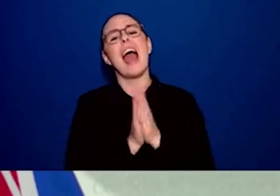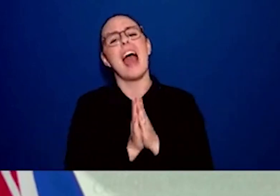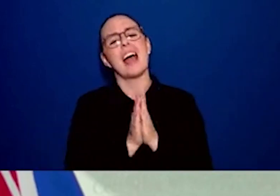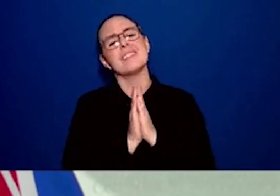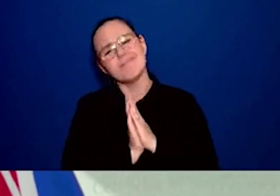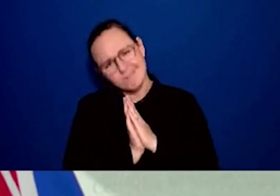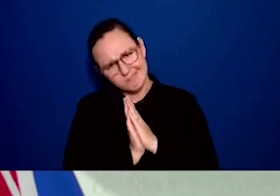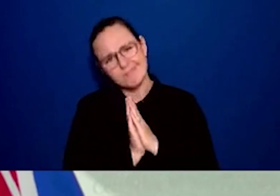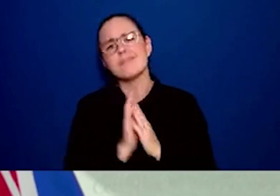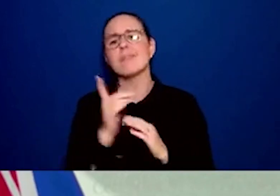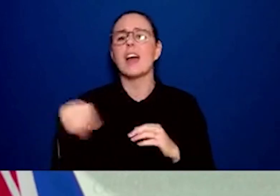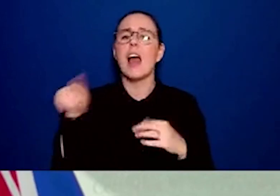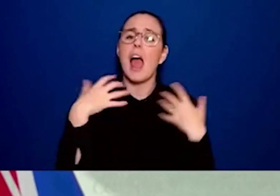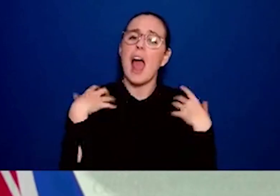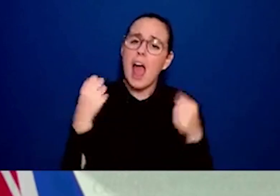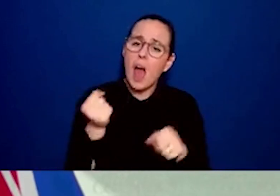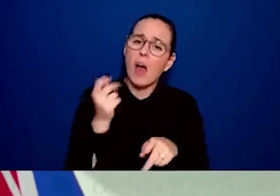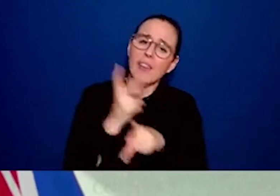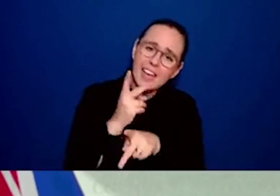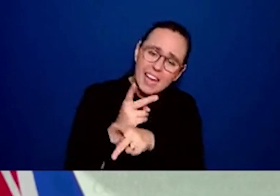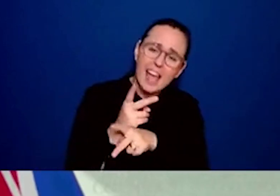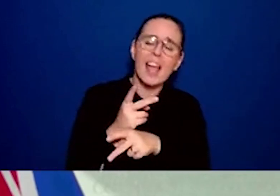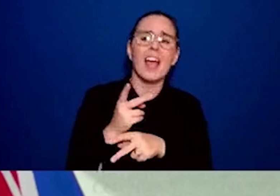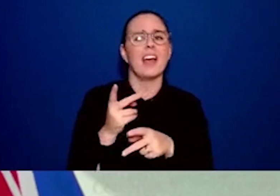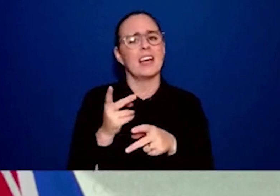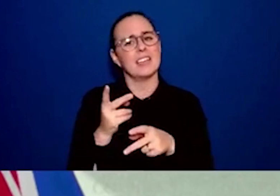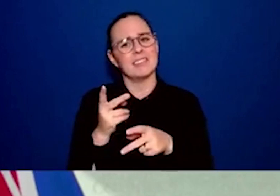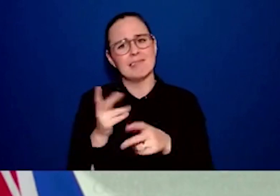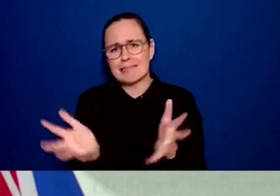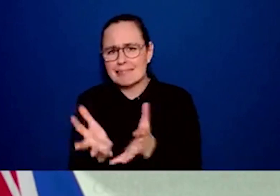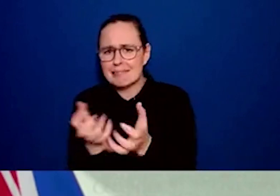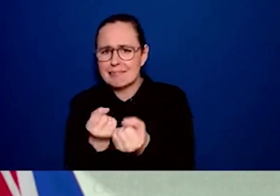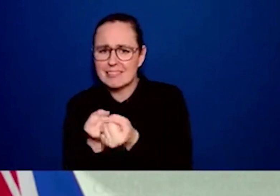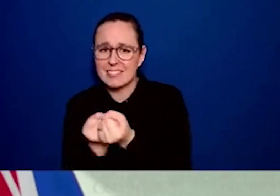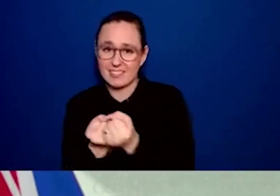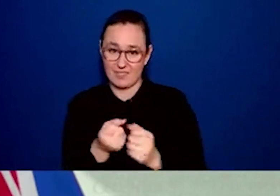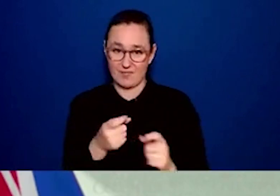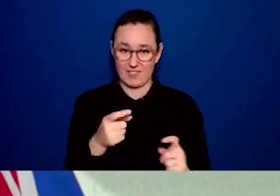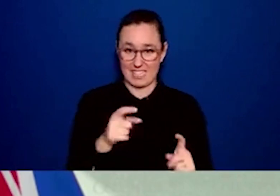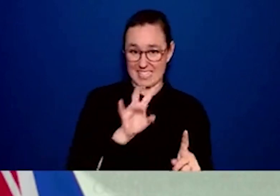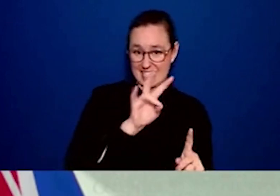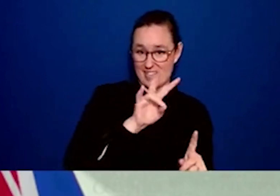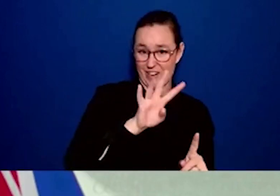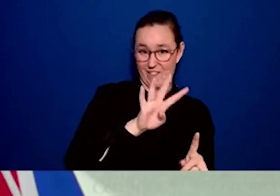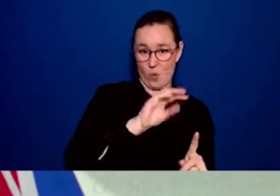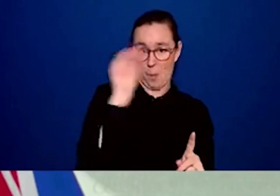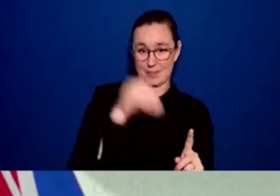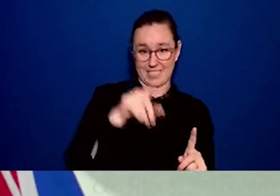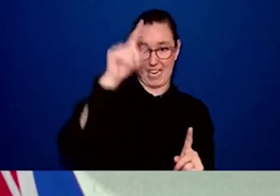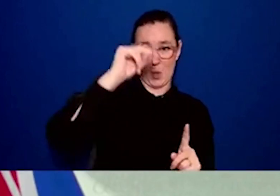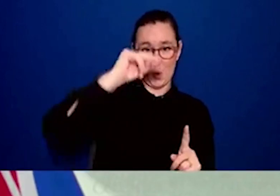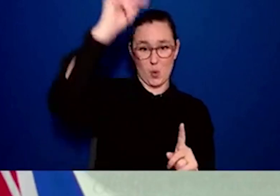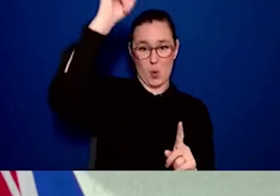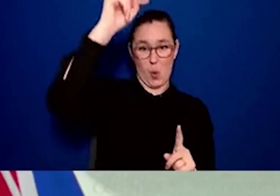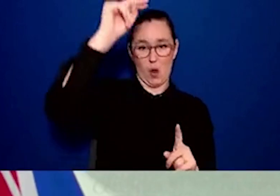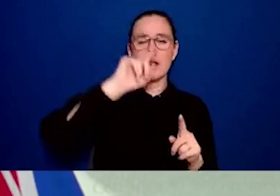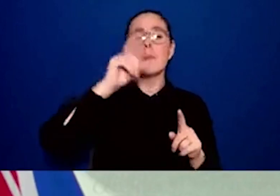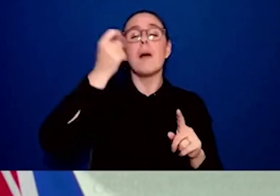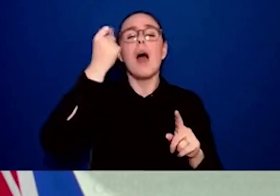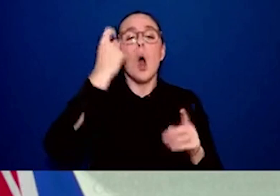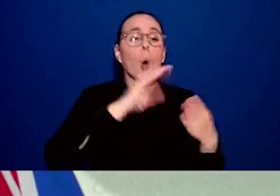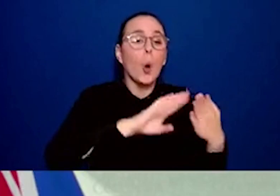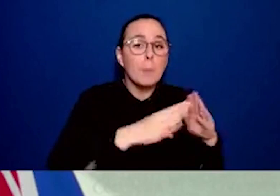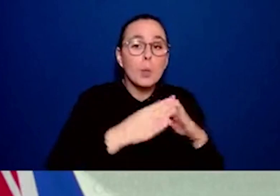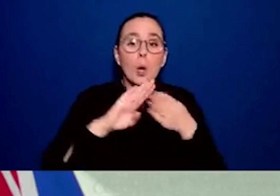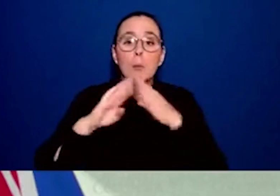health teams in the north to do a lot. We're currently at 74% first dose immunization across the north, but there are significant variations